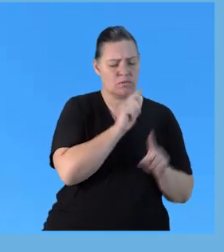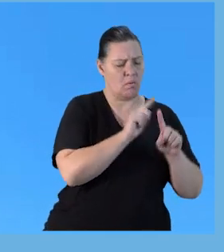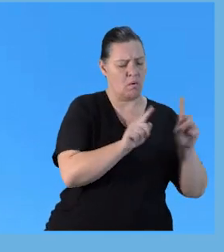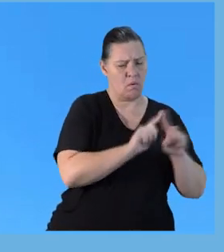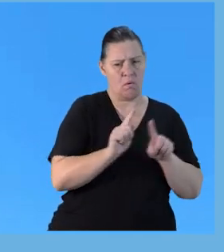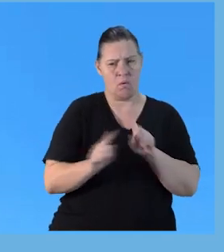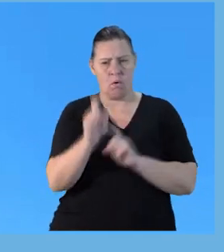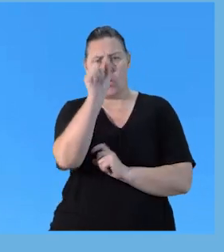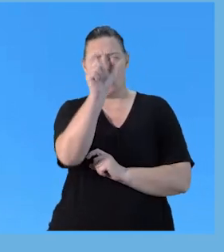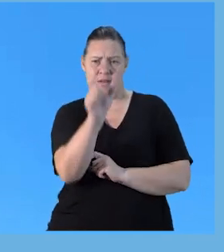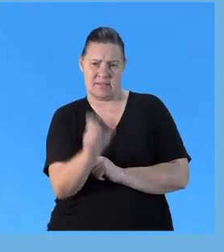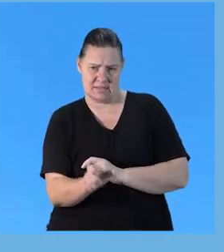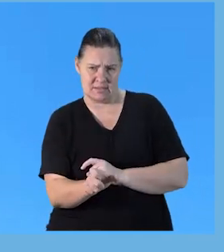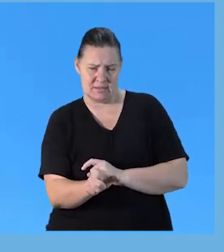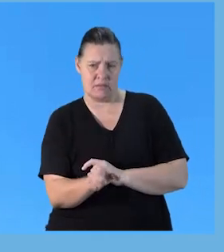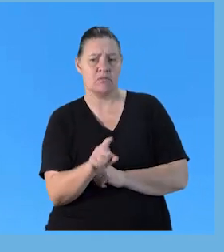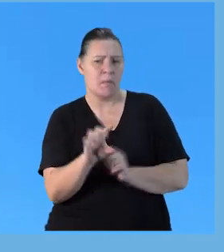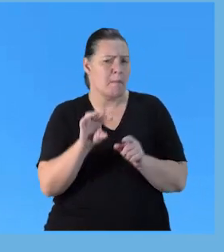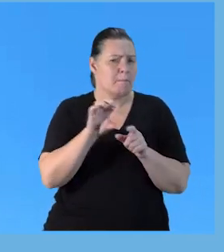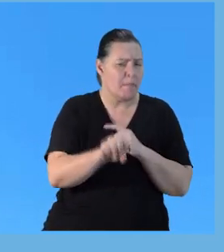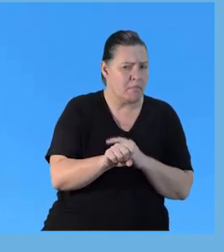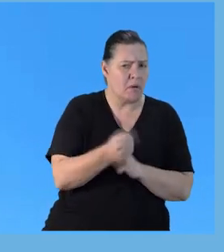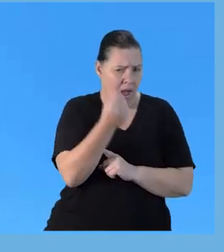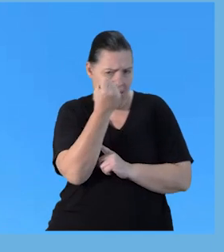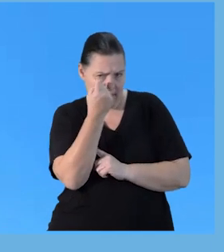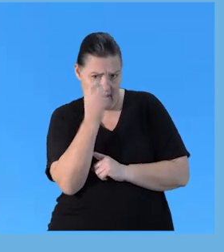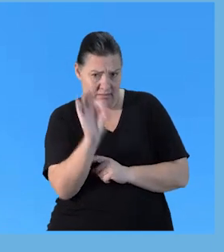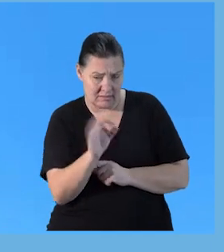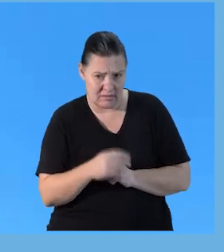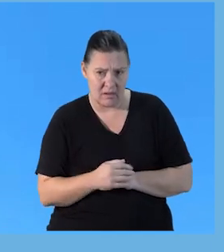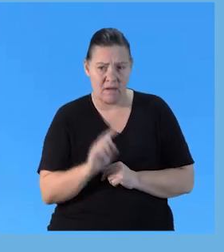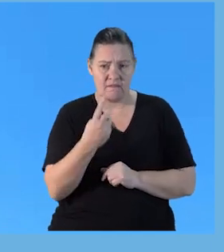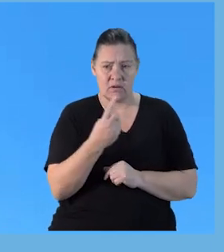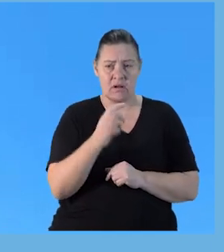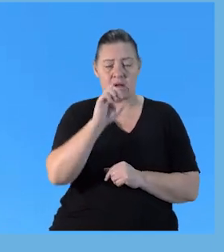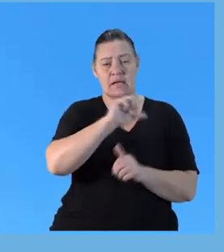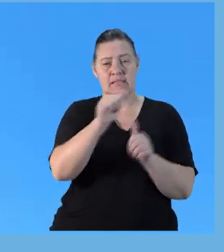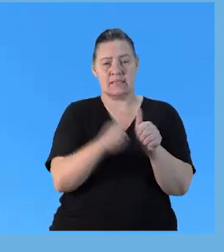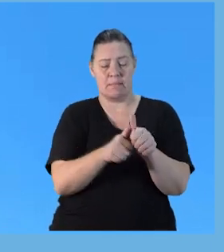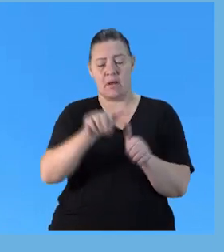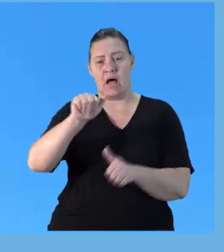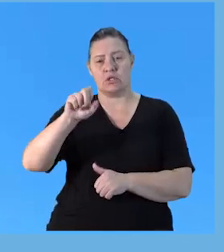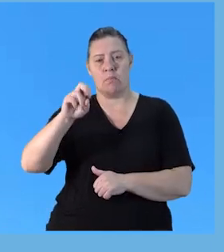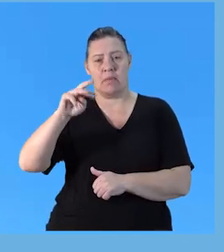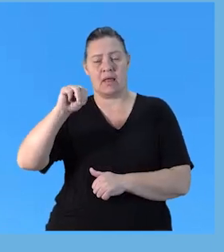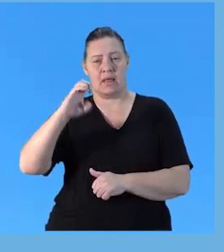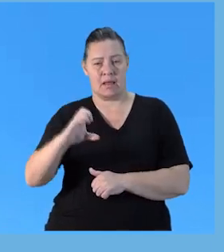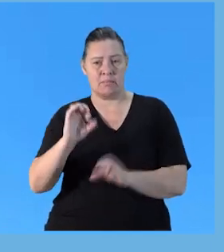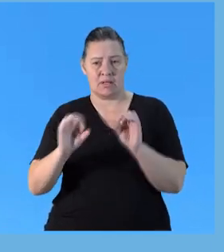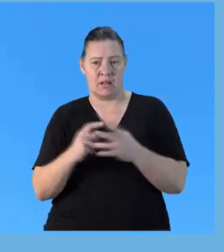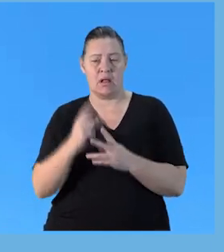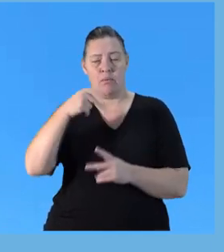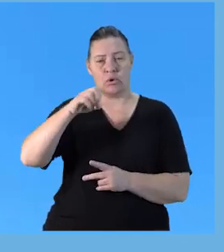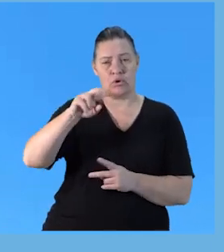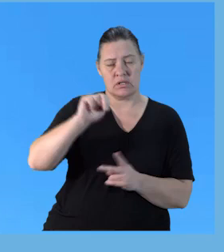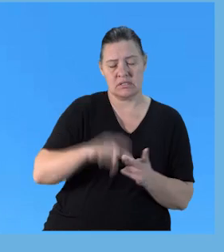our bulbs. So I can put my first bulb there. Remember, there must be a cross inside connecting